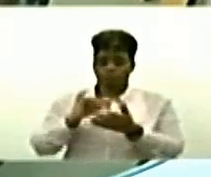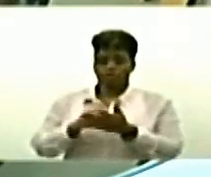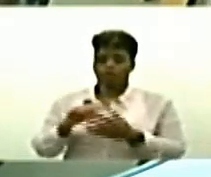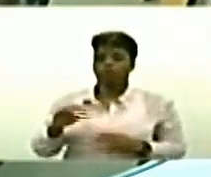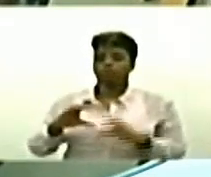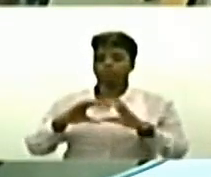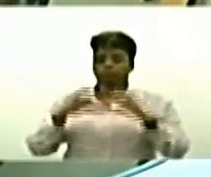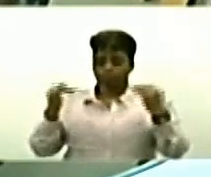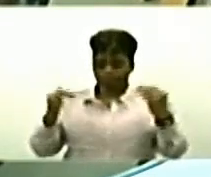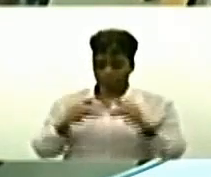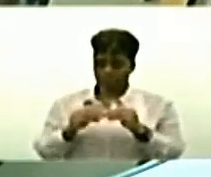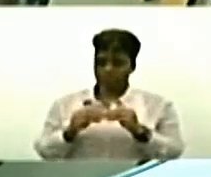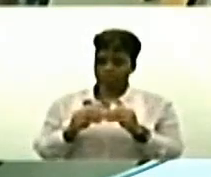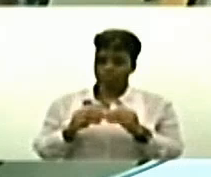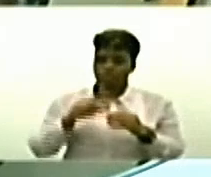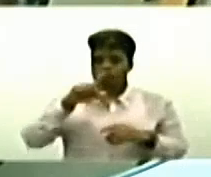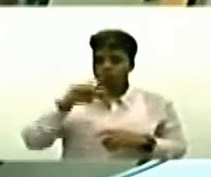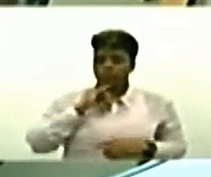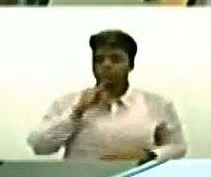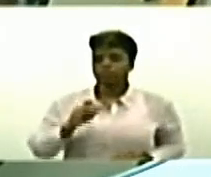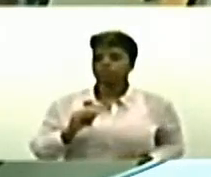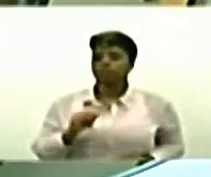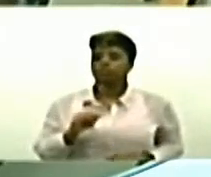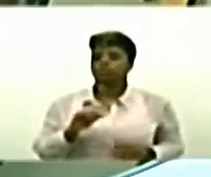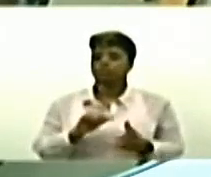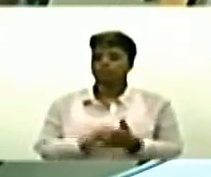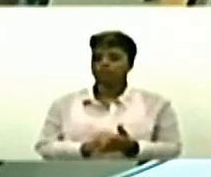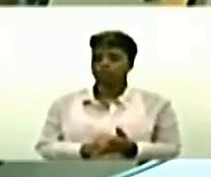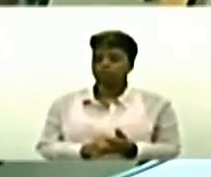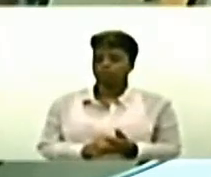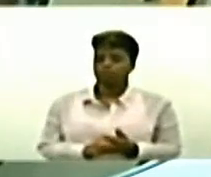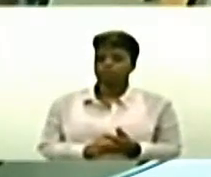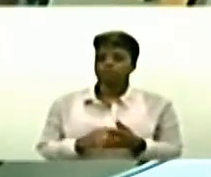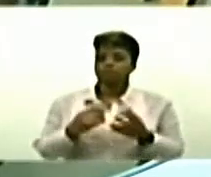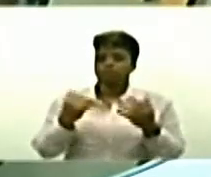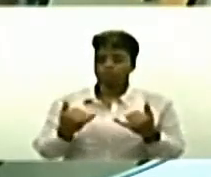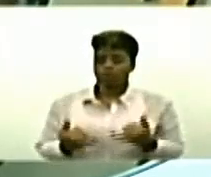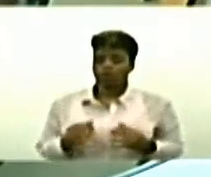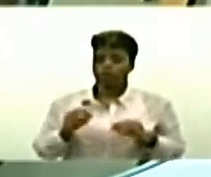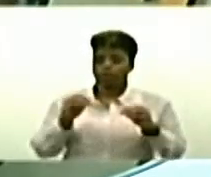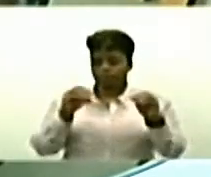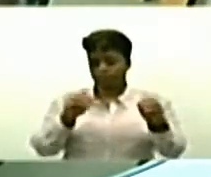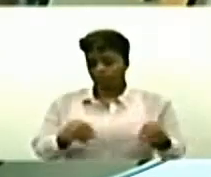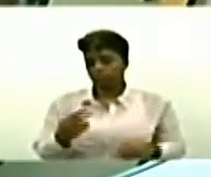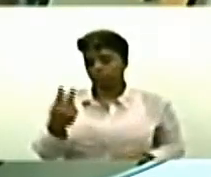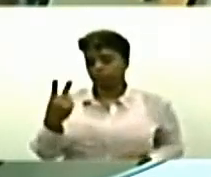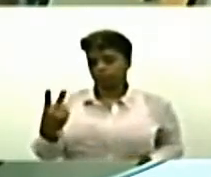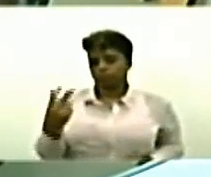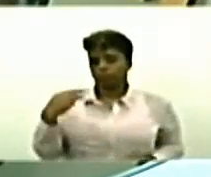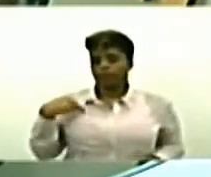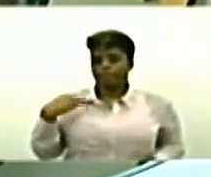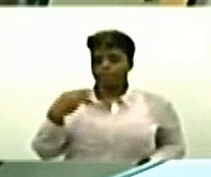Honourable members, the question is that this Senate now appoints two